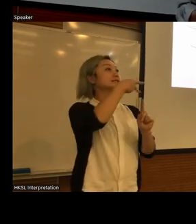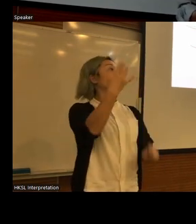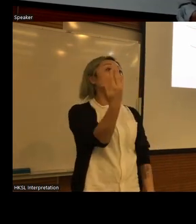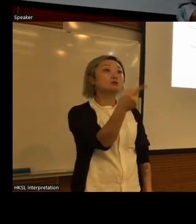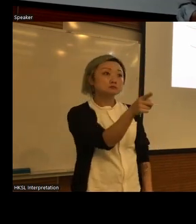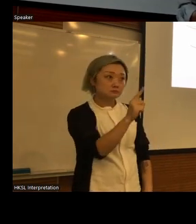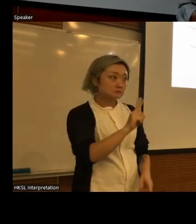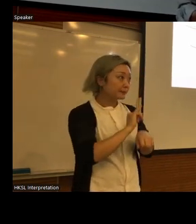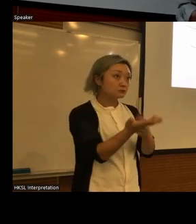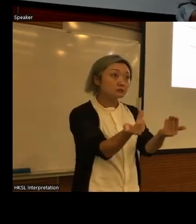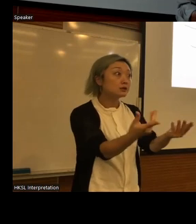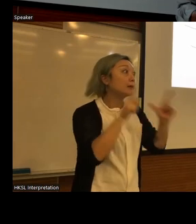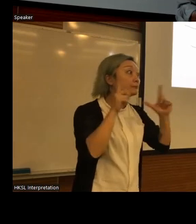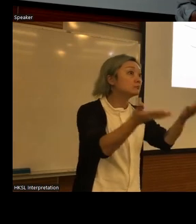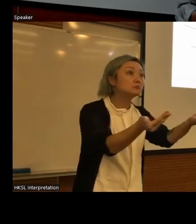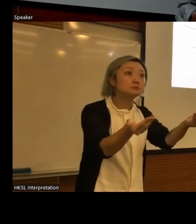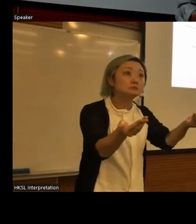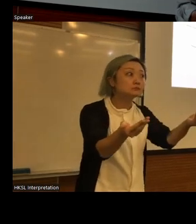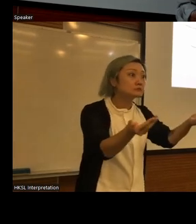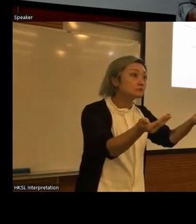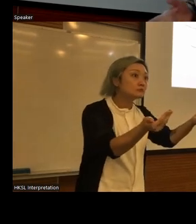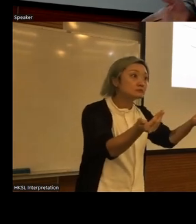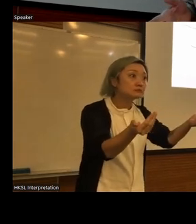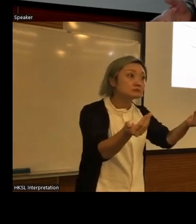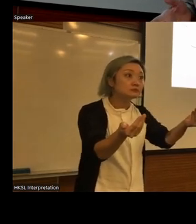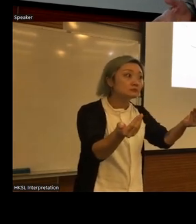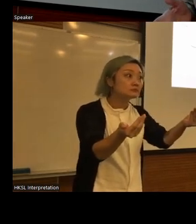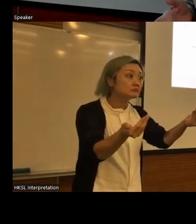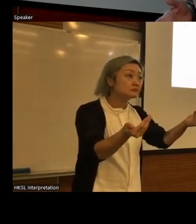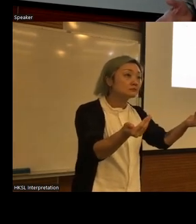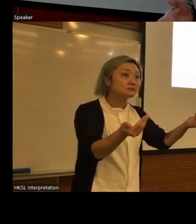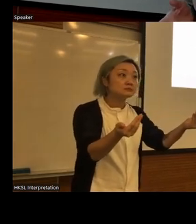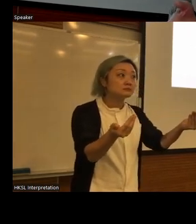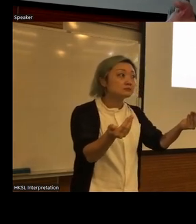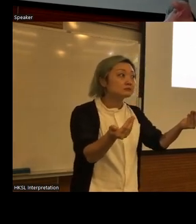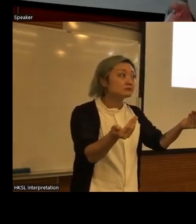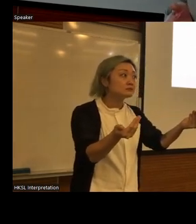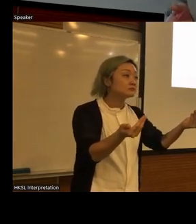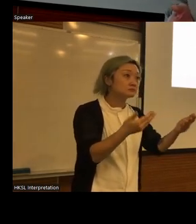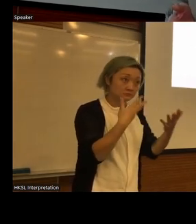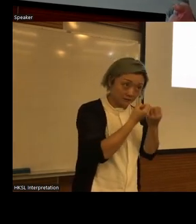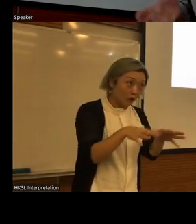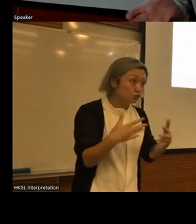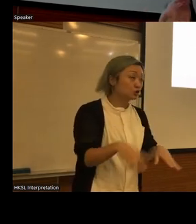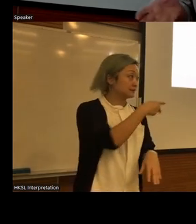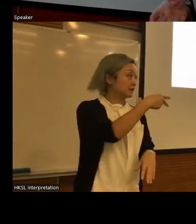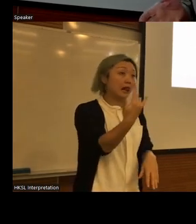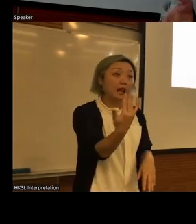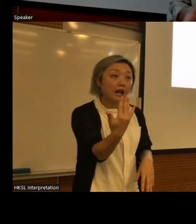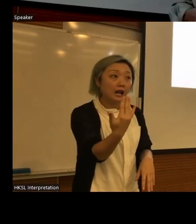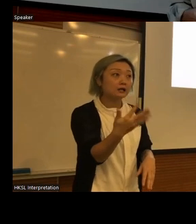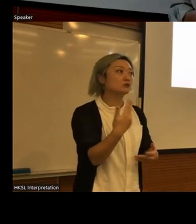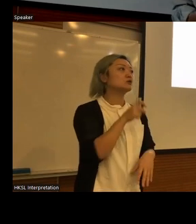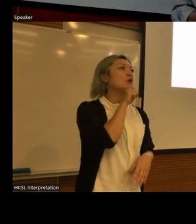1 second. Well, do you have the solution? Maybe there are a couple